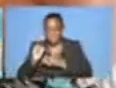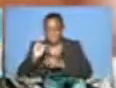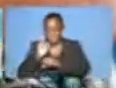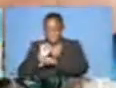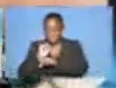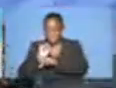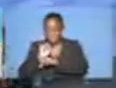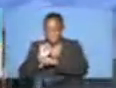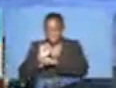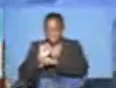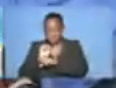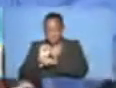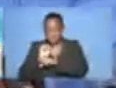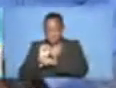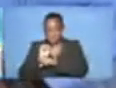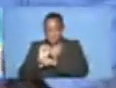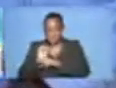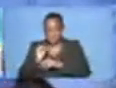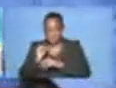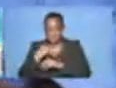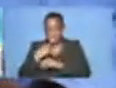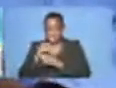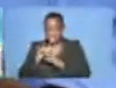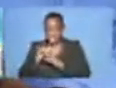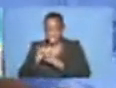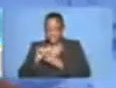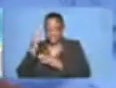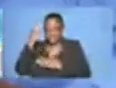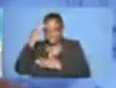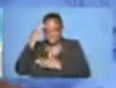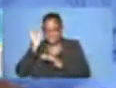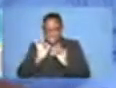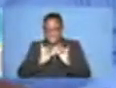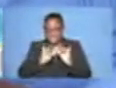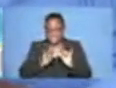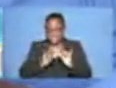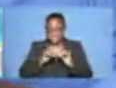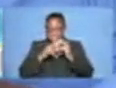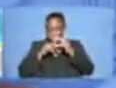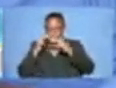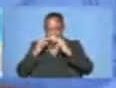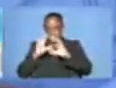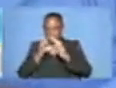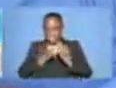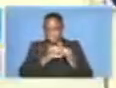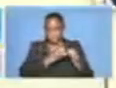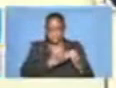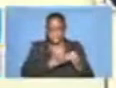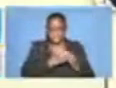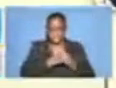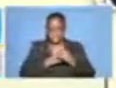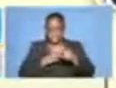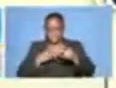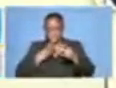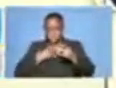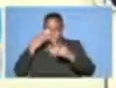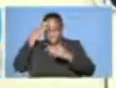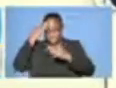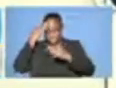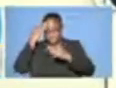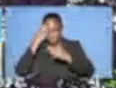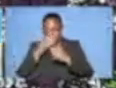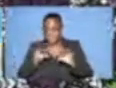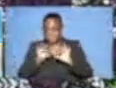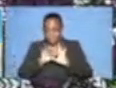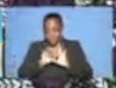CEO Samir Bhatti, who says their purpose is to continue building communities. We know how important it is to have a retail